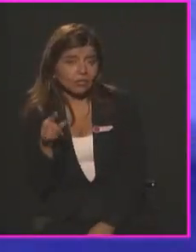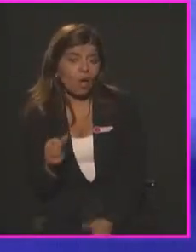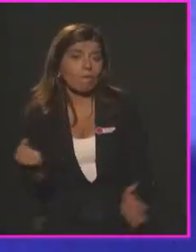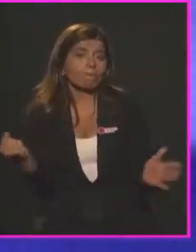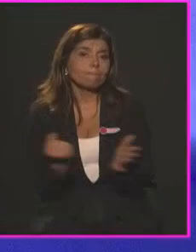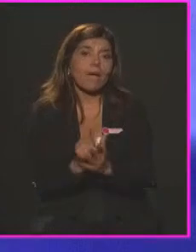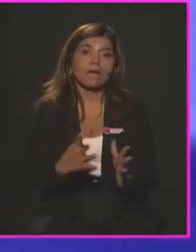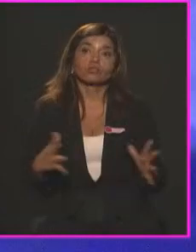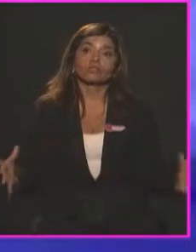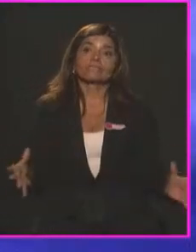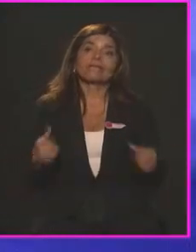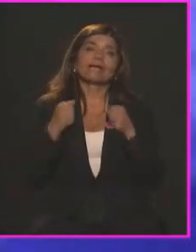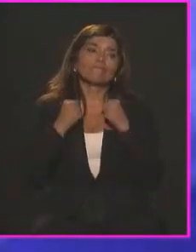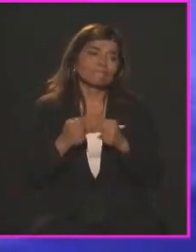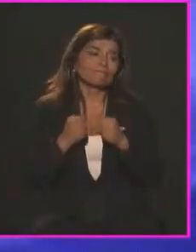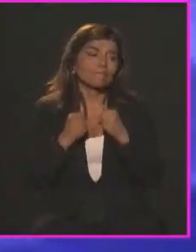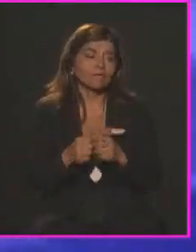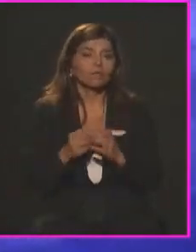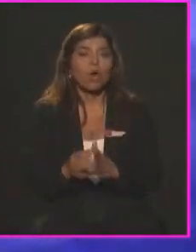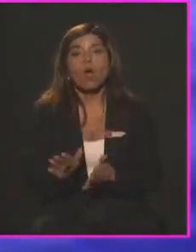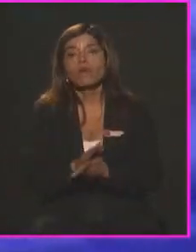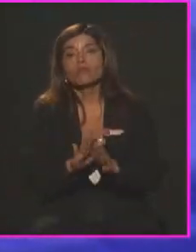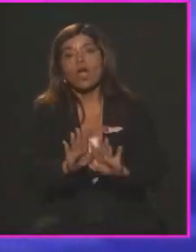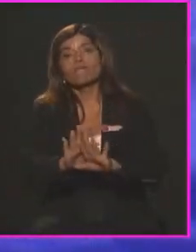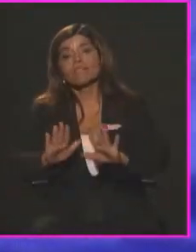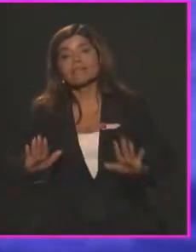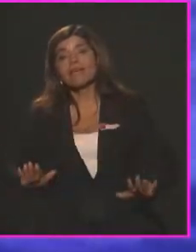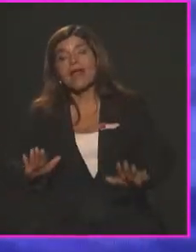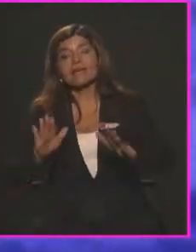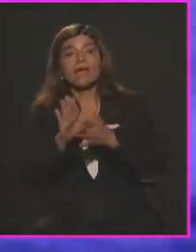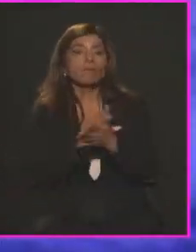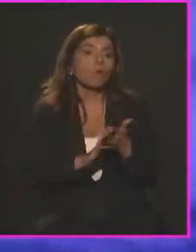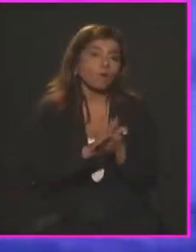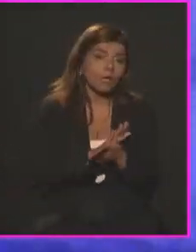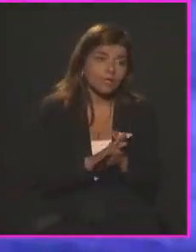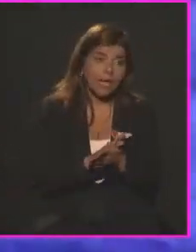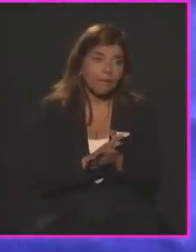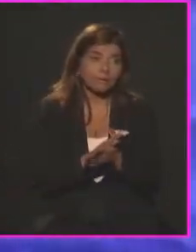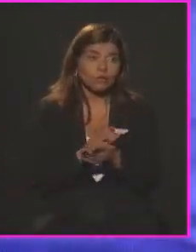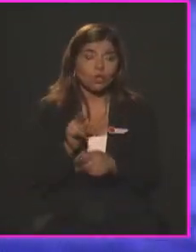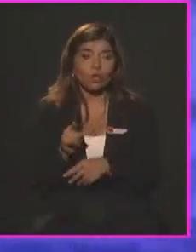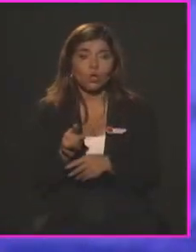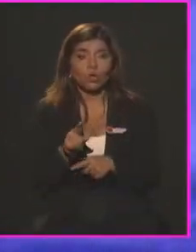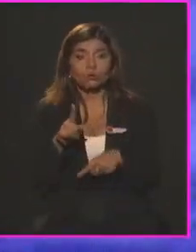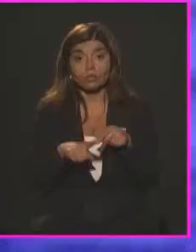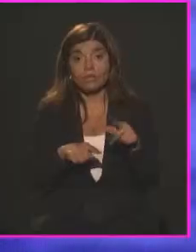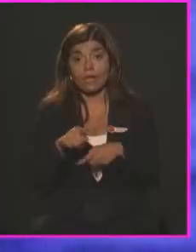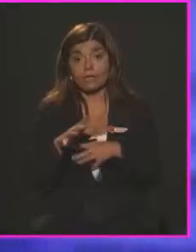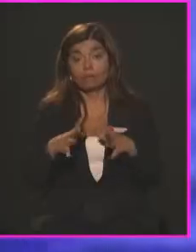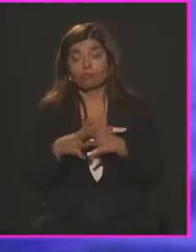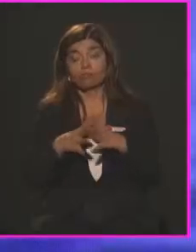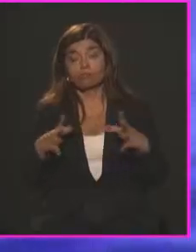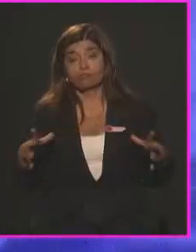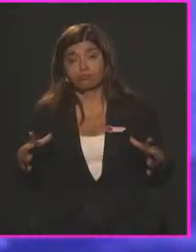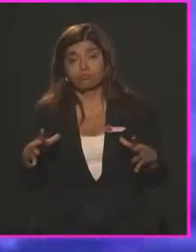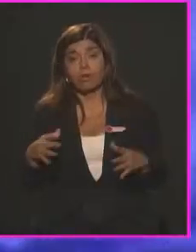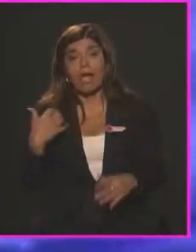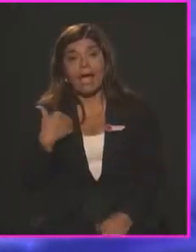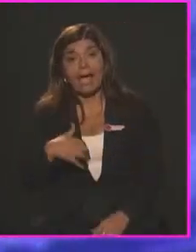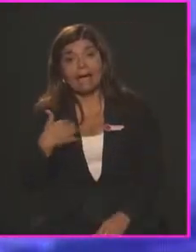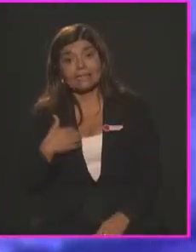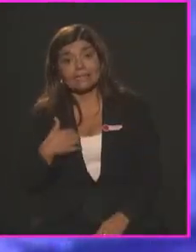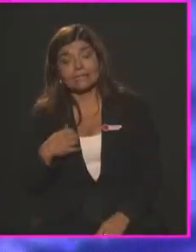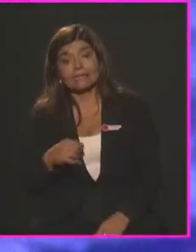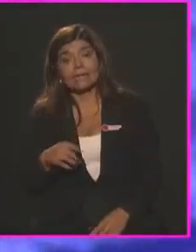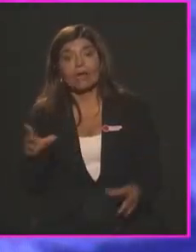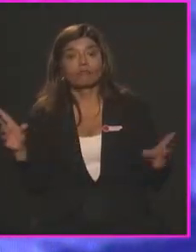would avoid converting land area the size of Argentina into agriculture. And in doing so, that